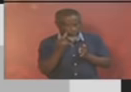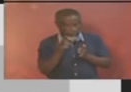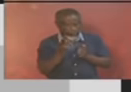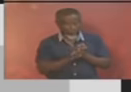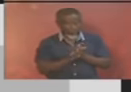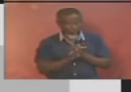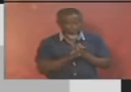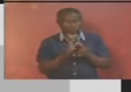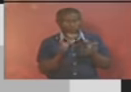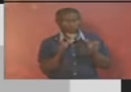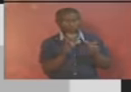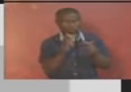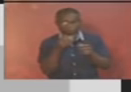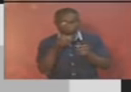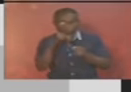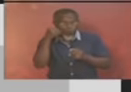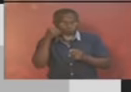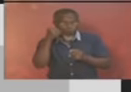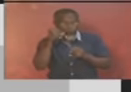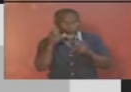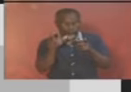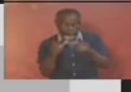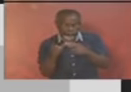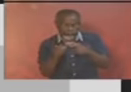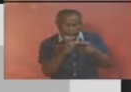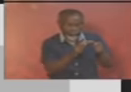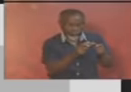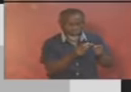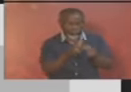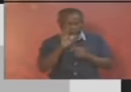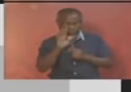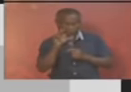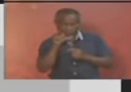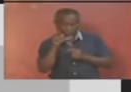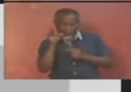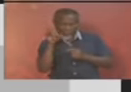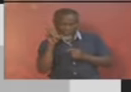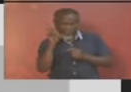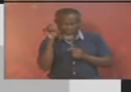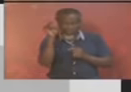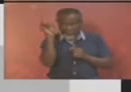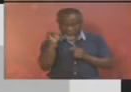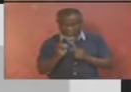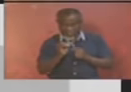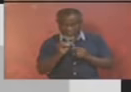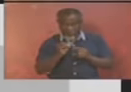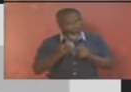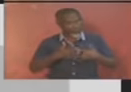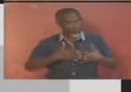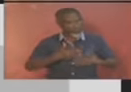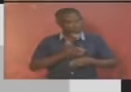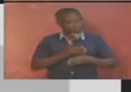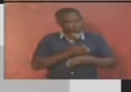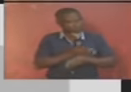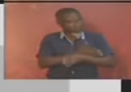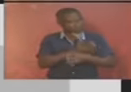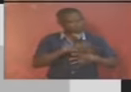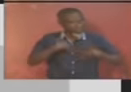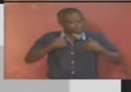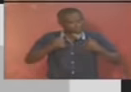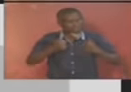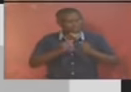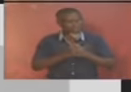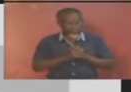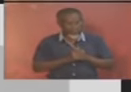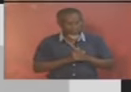isolation, clinical disposition, we have had 5.7% of those recovering, Transferred to facilities, 10.2%,